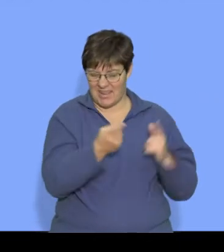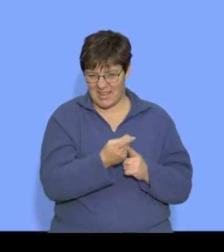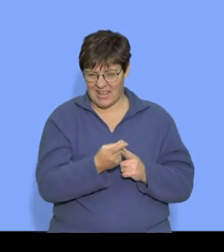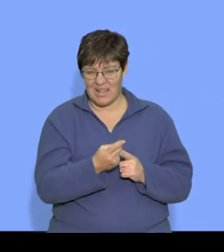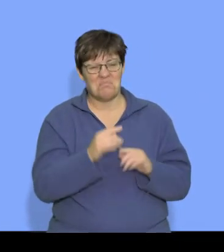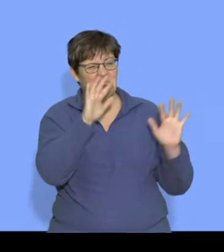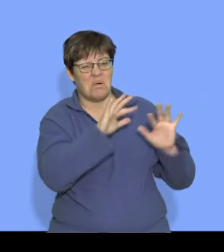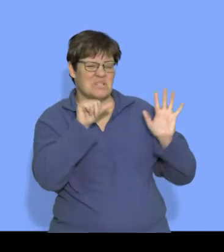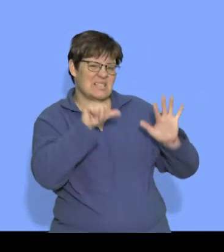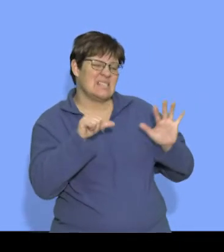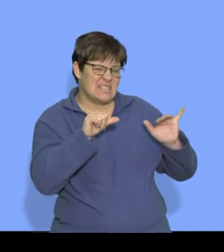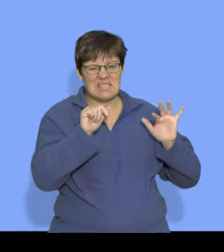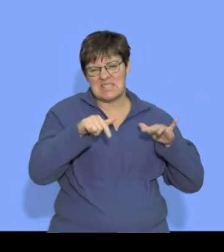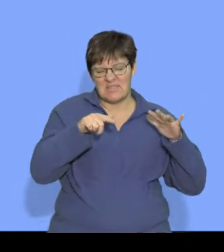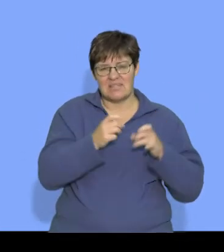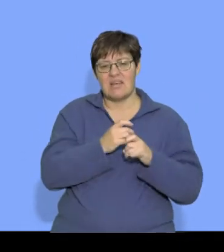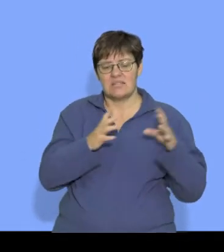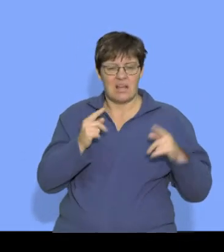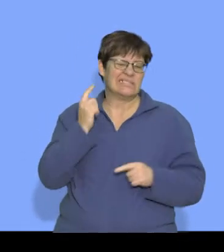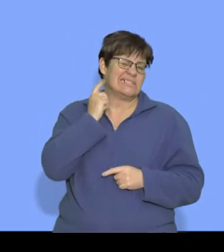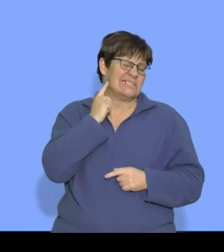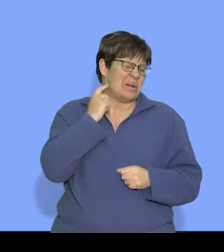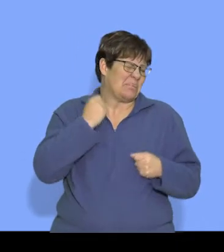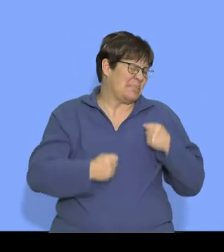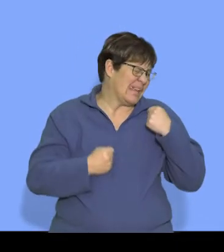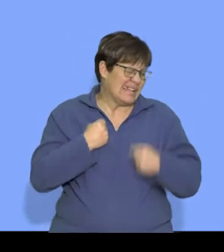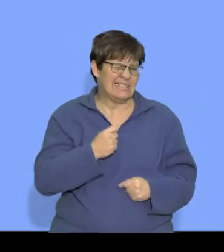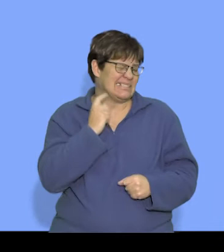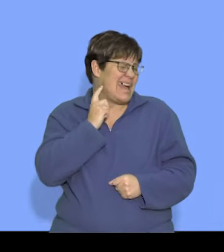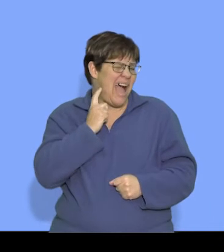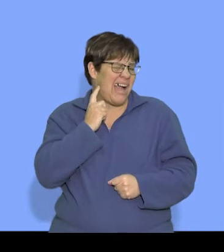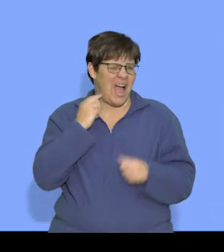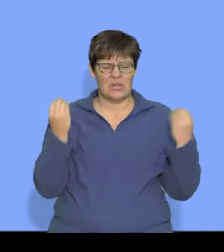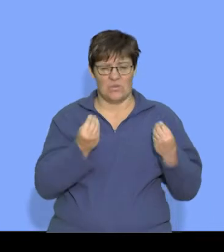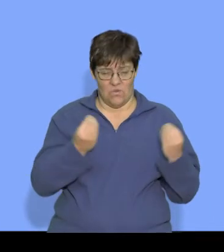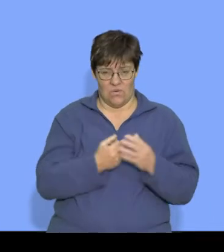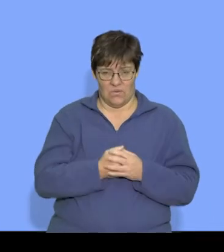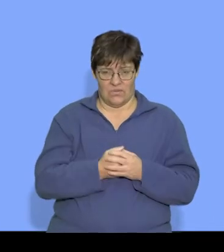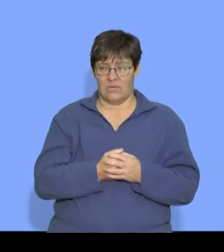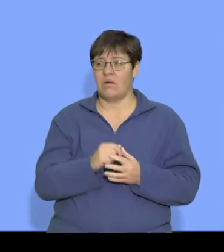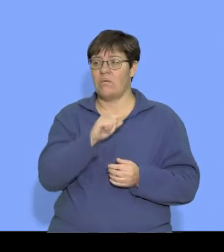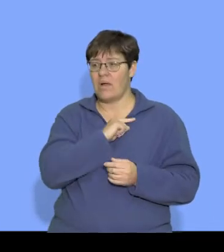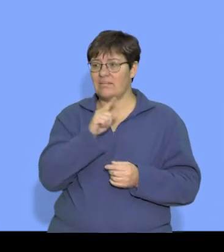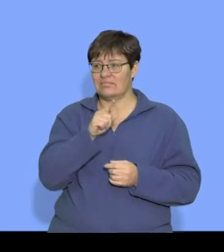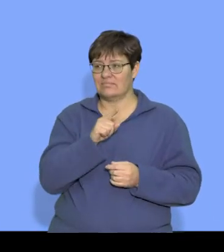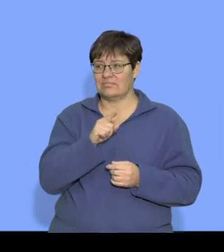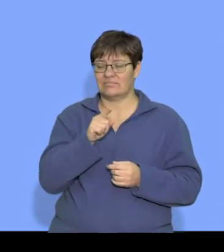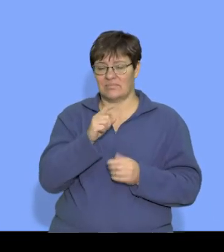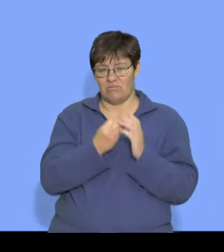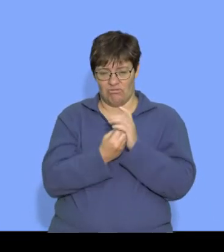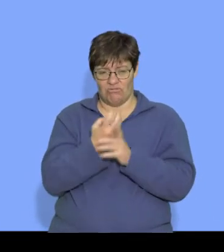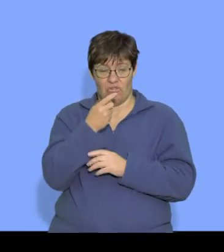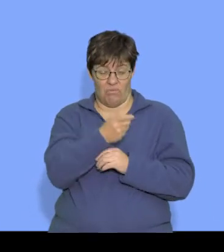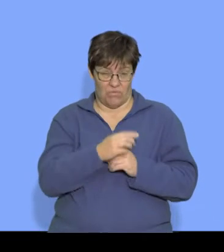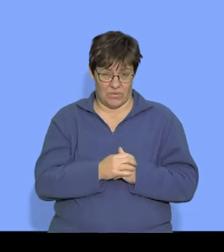at the age of about 16 and 17 start experiencing pain and discomfort. And these are generally the teeth that grow